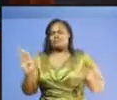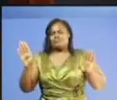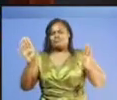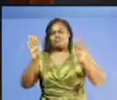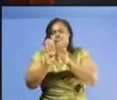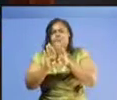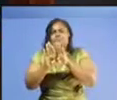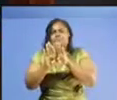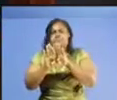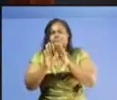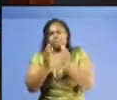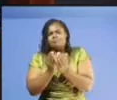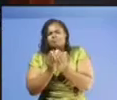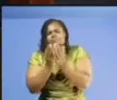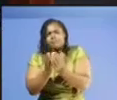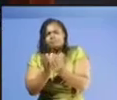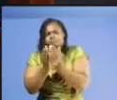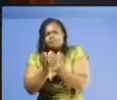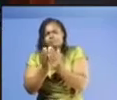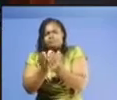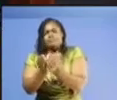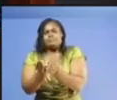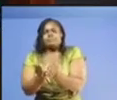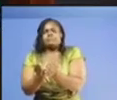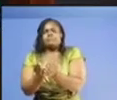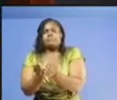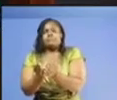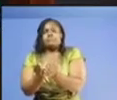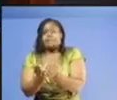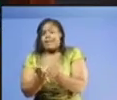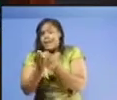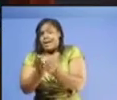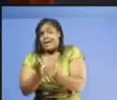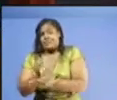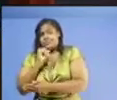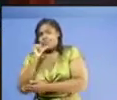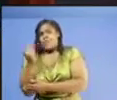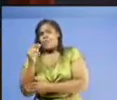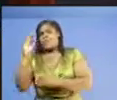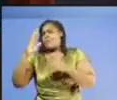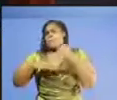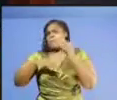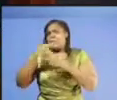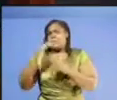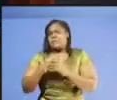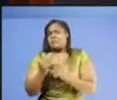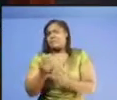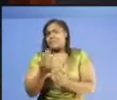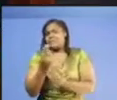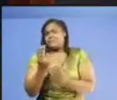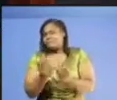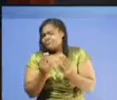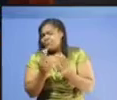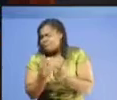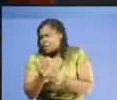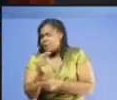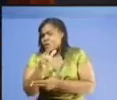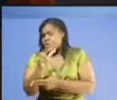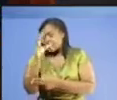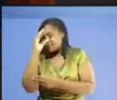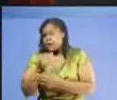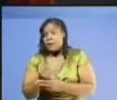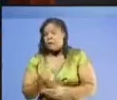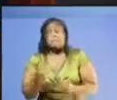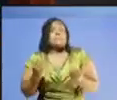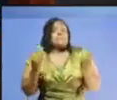partners. Hear me carefully. The ark was not just built by Noah and his three sons. Many of